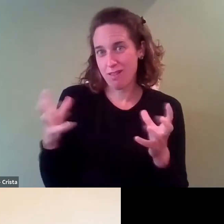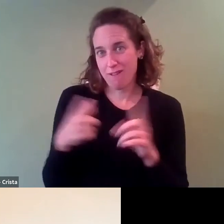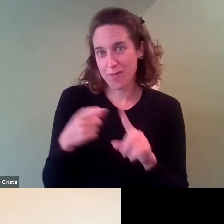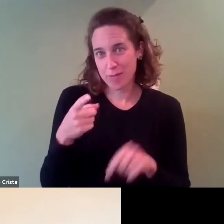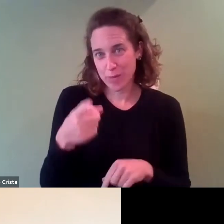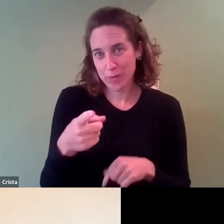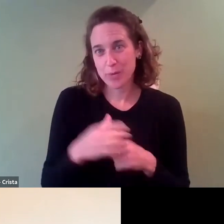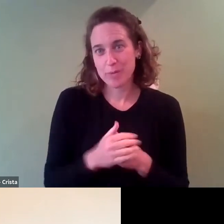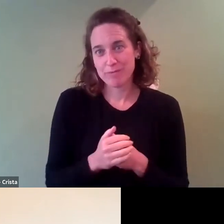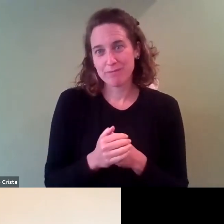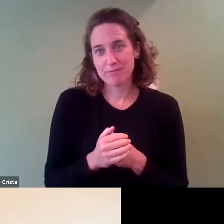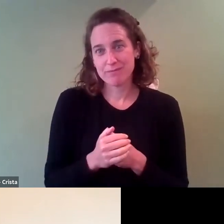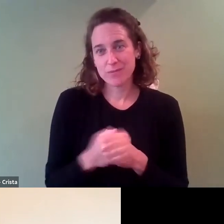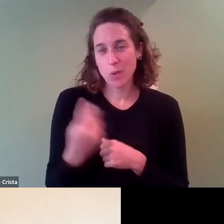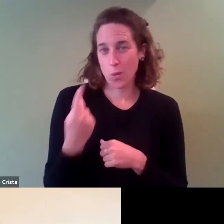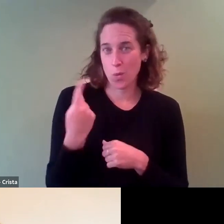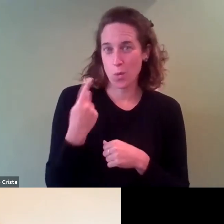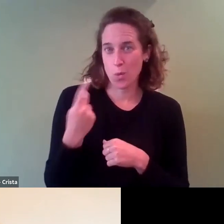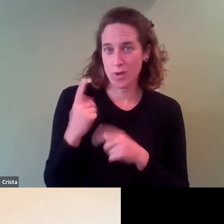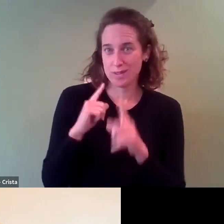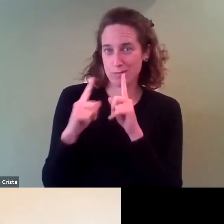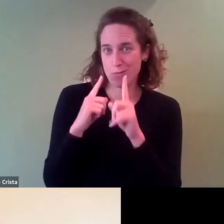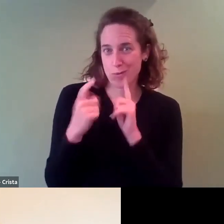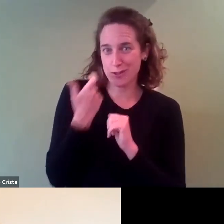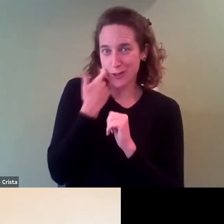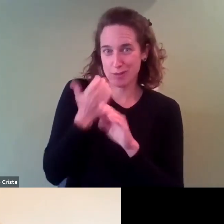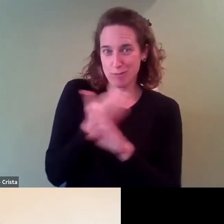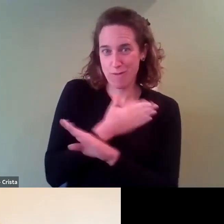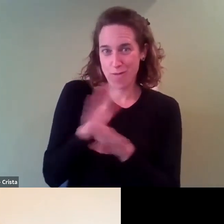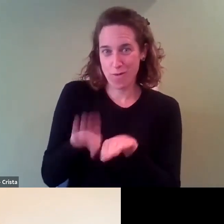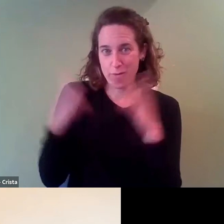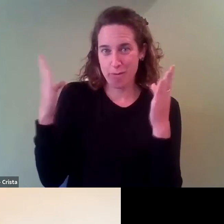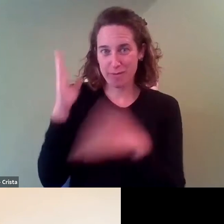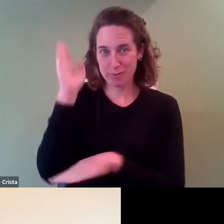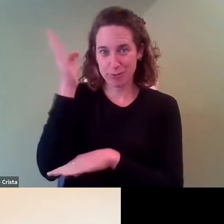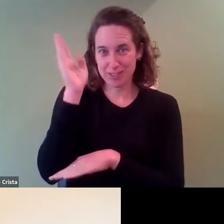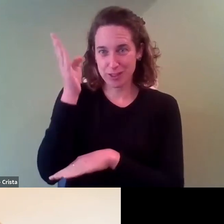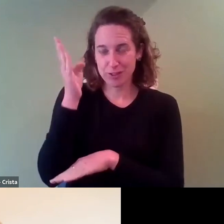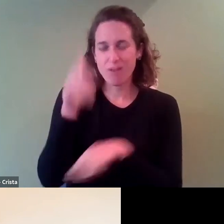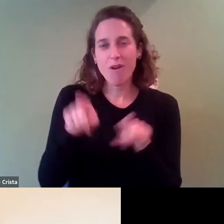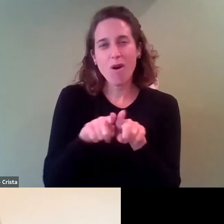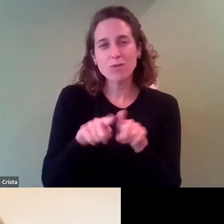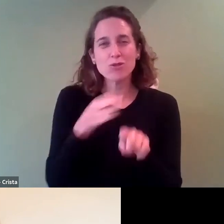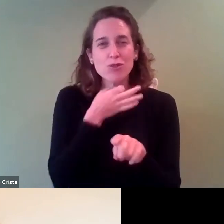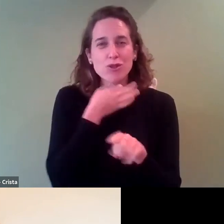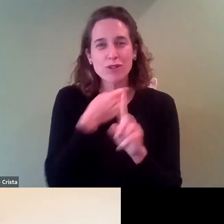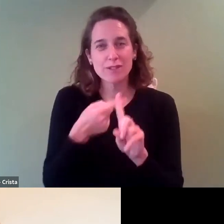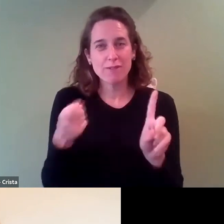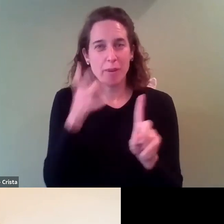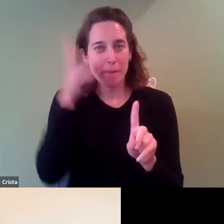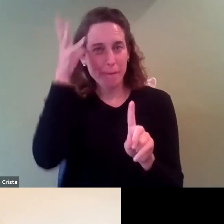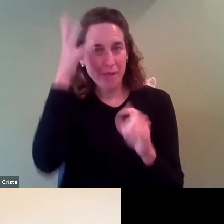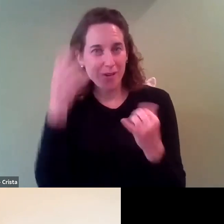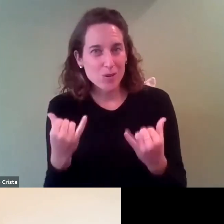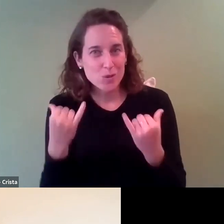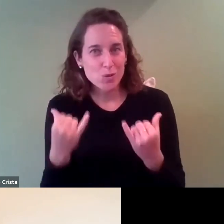But I know, as we spoke before we got started on this session today, that we hope to learn a lot from the parents who are joining us as